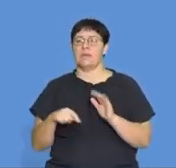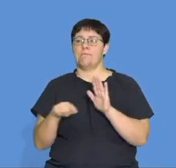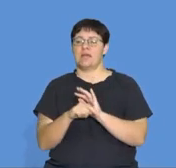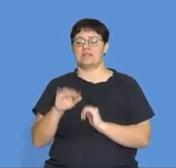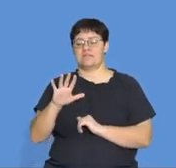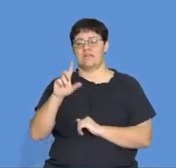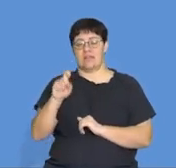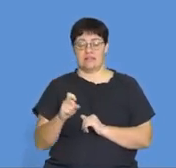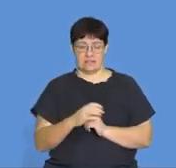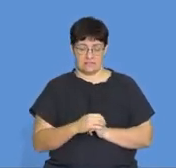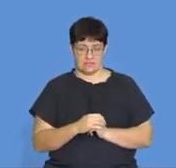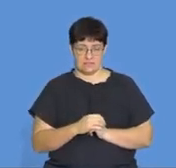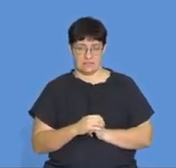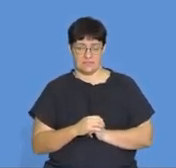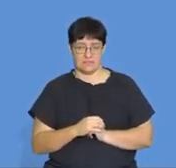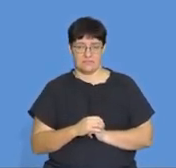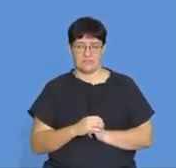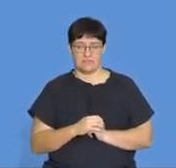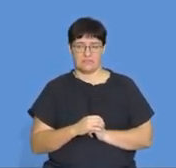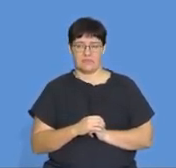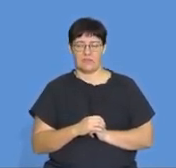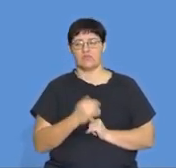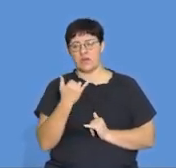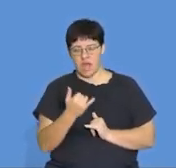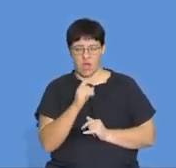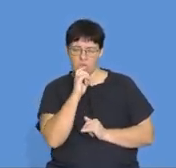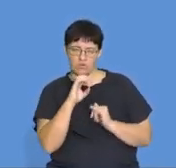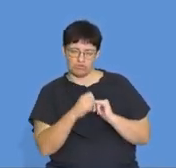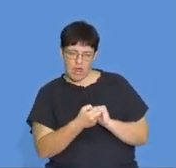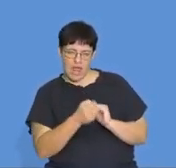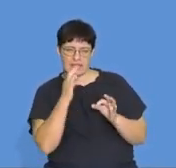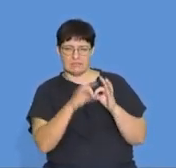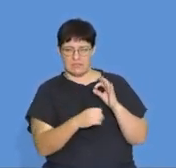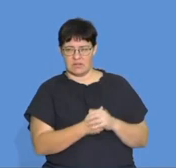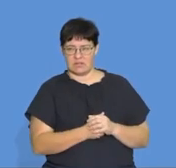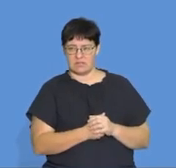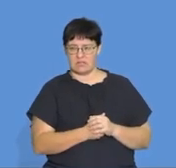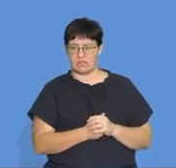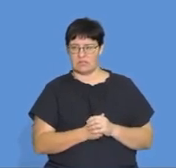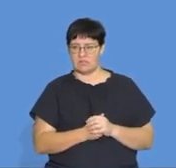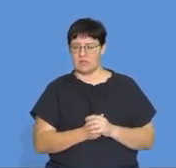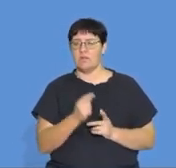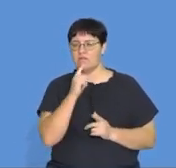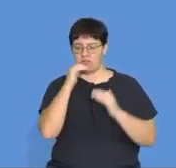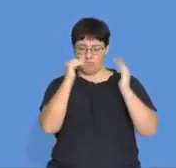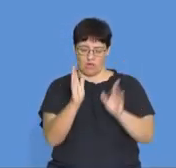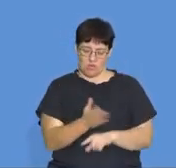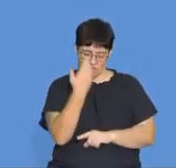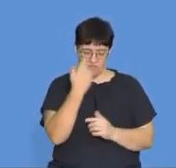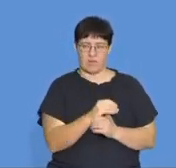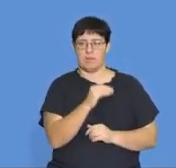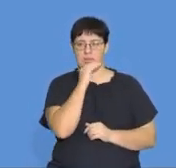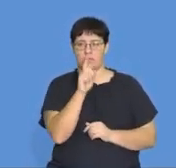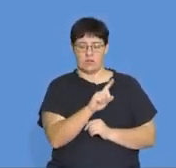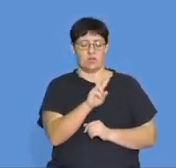minus 5x. And then from there, I can try simplify this. Firstly, remove the brackets,